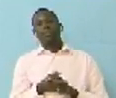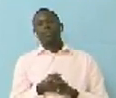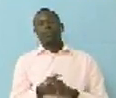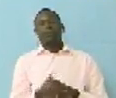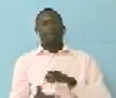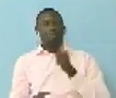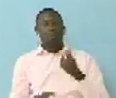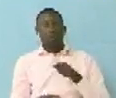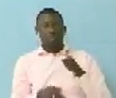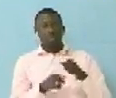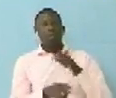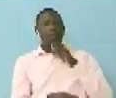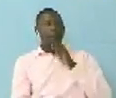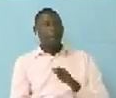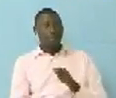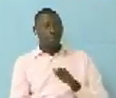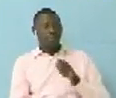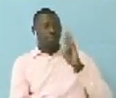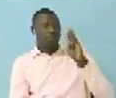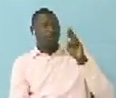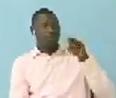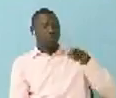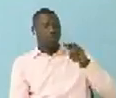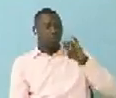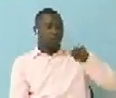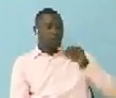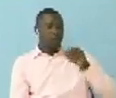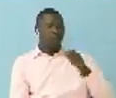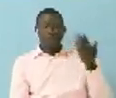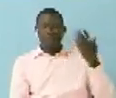And it was Bunja at that moment who